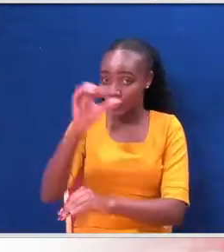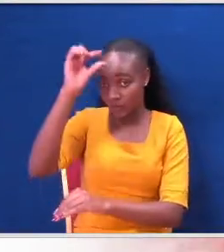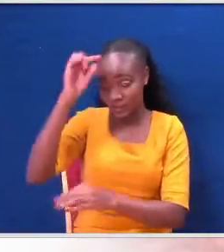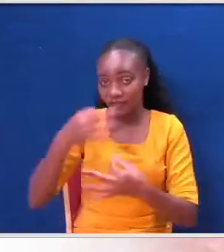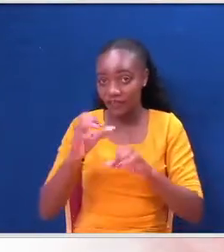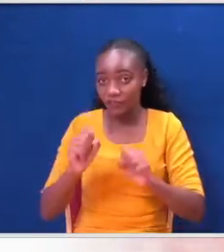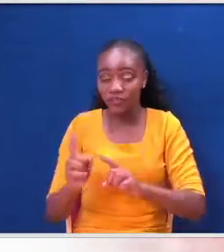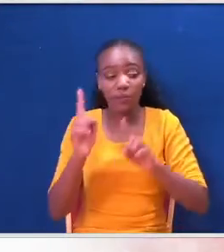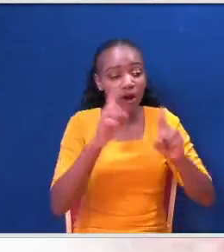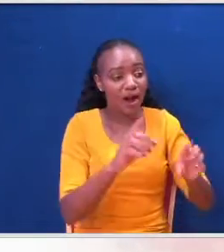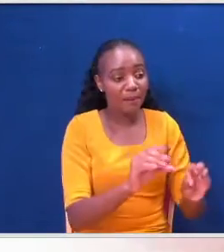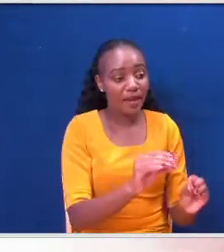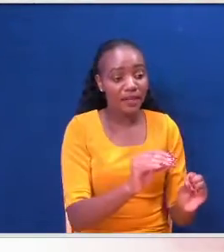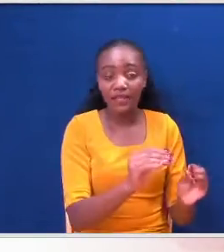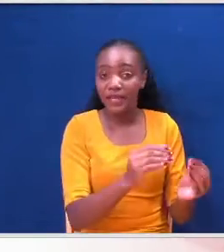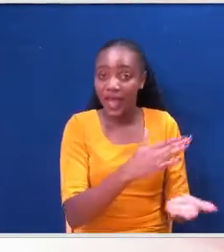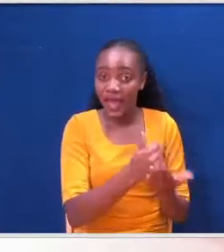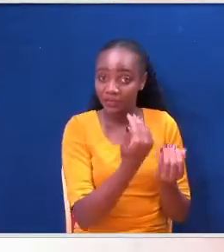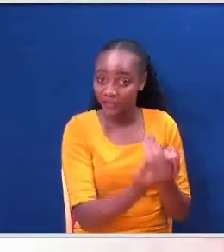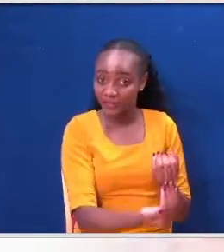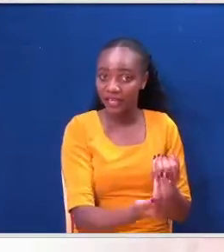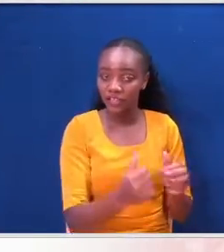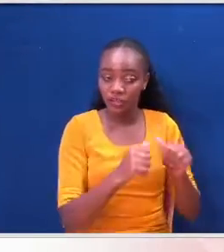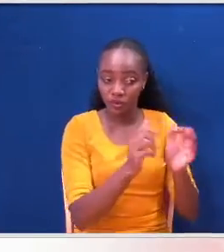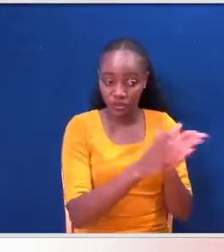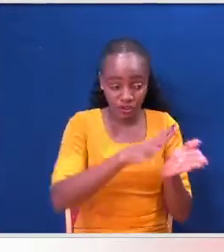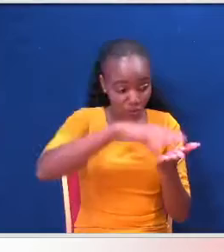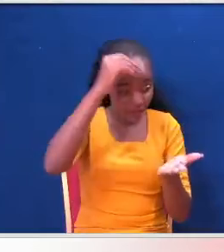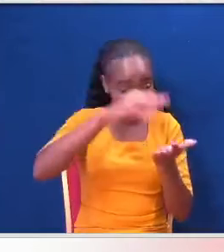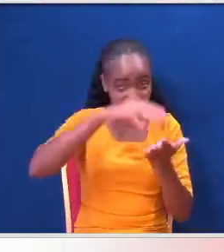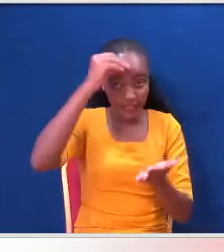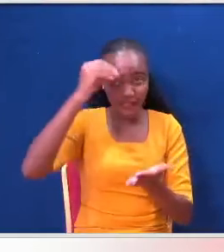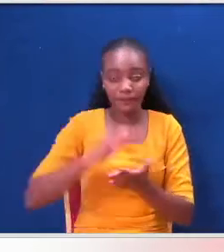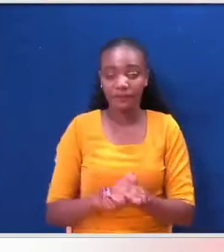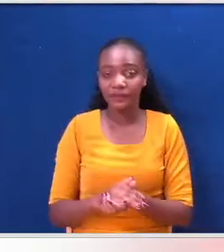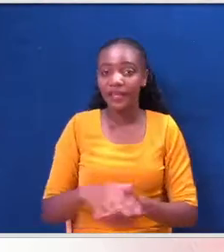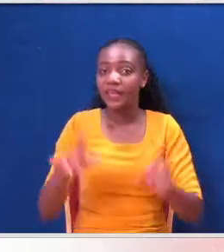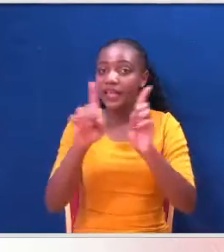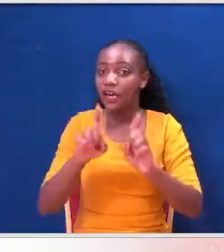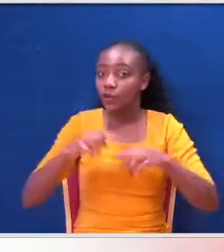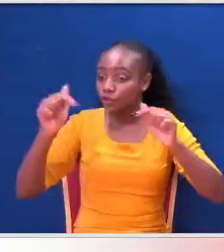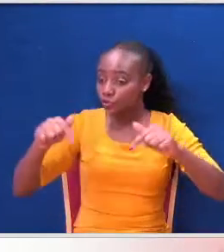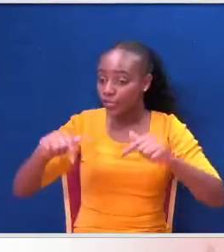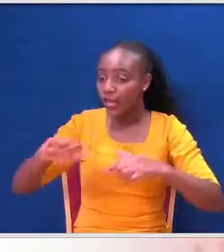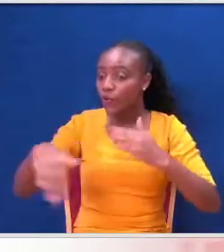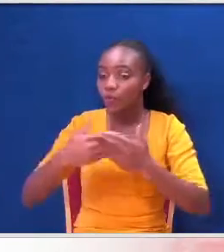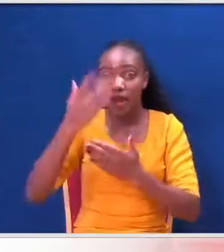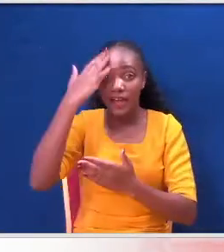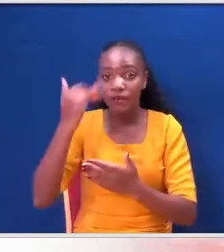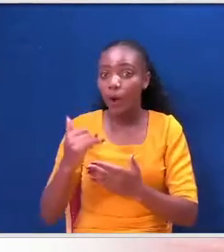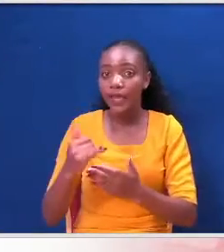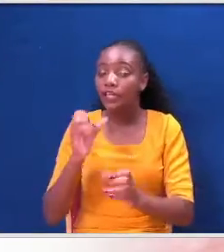ingia kati, aweze kusaidia mtoto aendelee na masomo yake. Leo hapa tuko kufanya